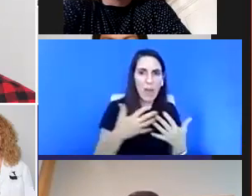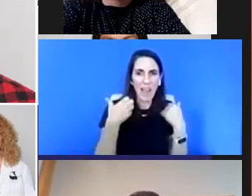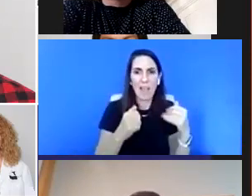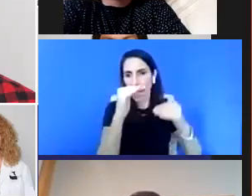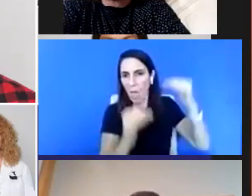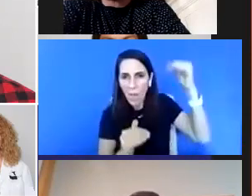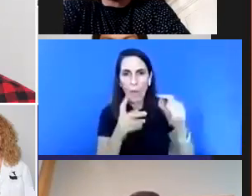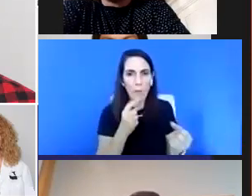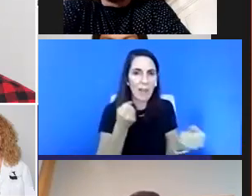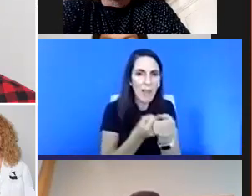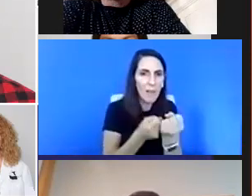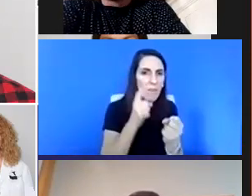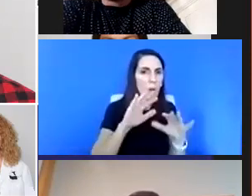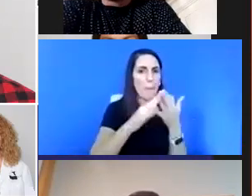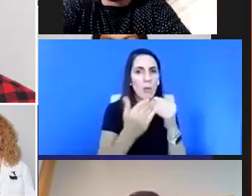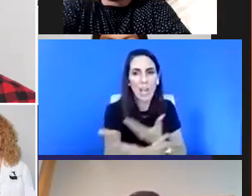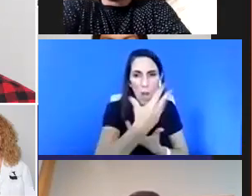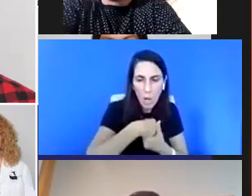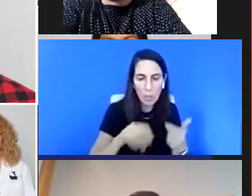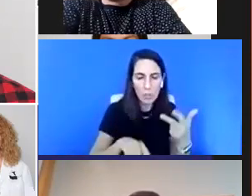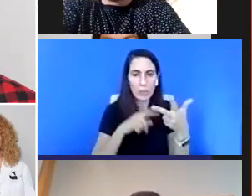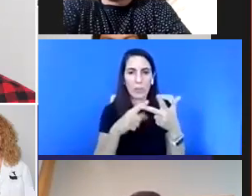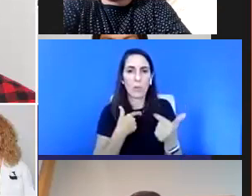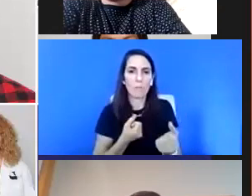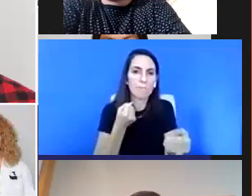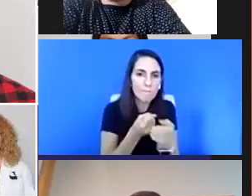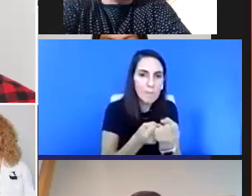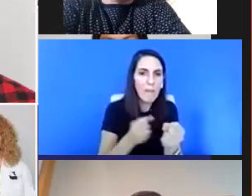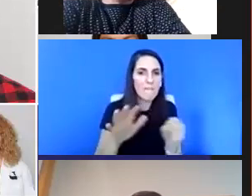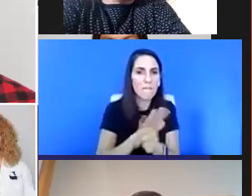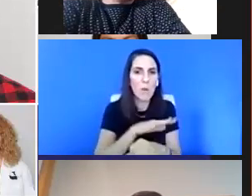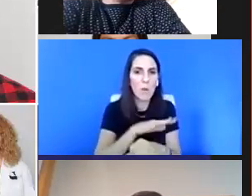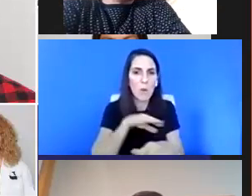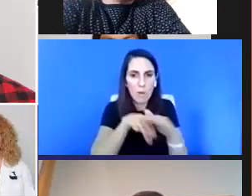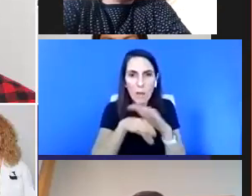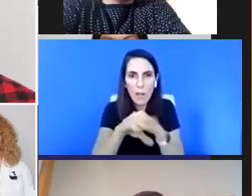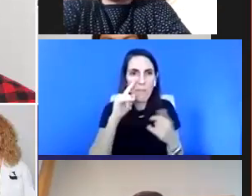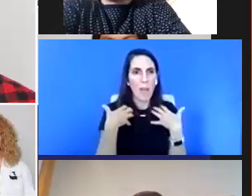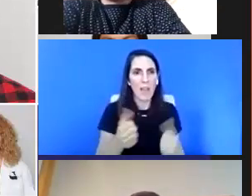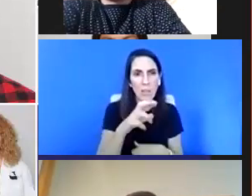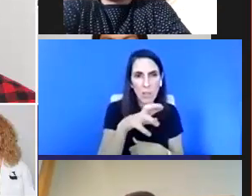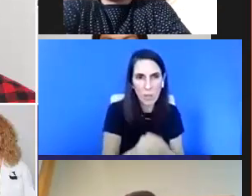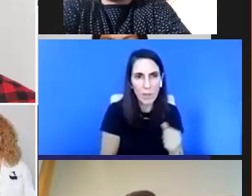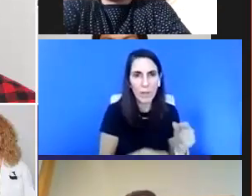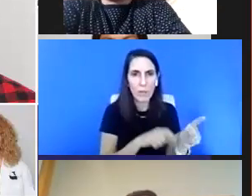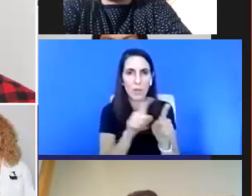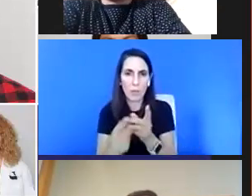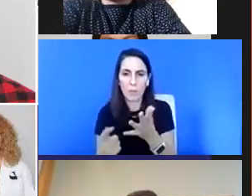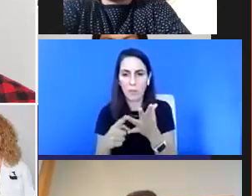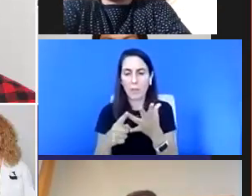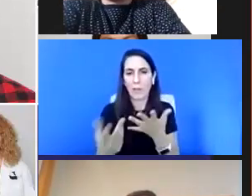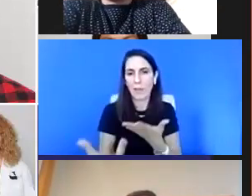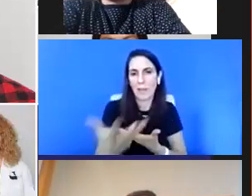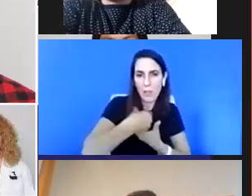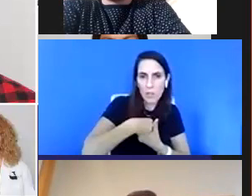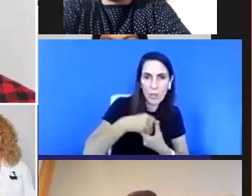We advocate for community inclusion. We work to promote full accessibility, especially in healthcare settings. We work to integrate disability into the